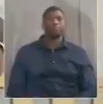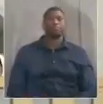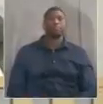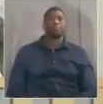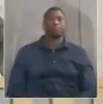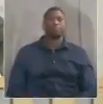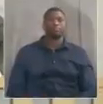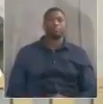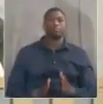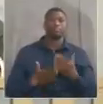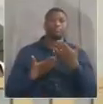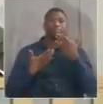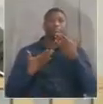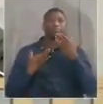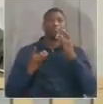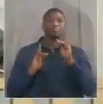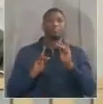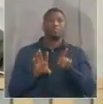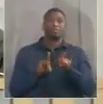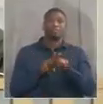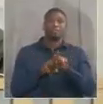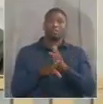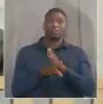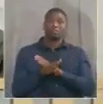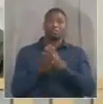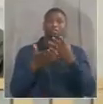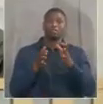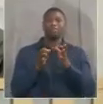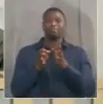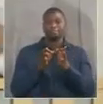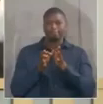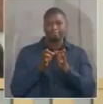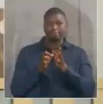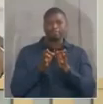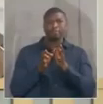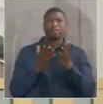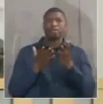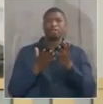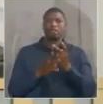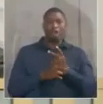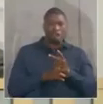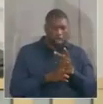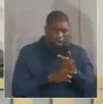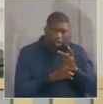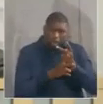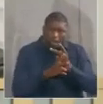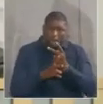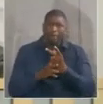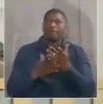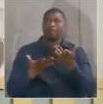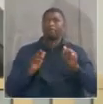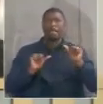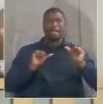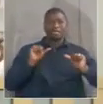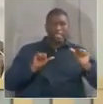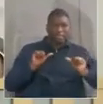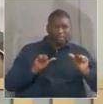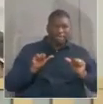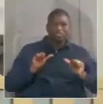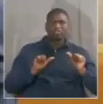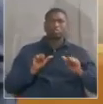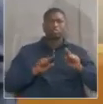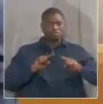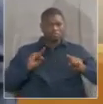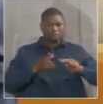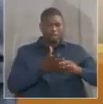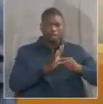Chair. As I've indicated, that the preparations, the assessment, the compilation of plans